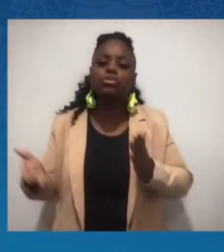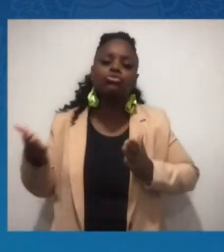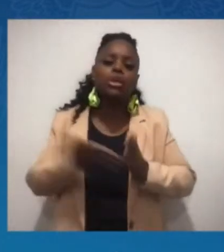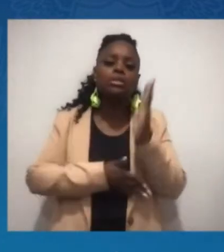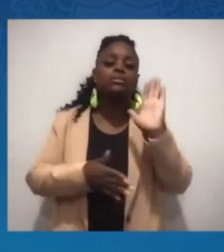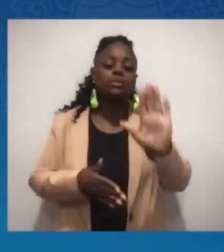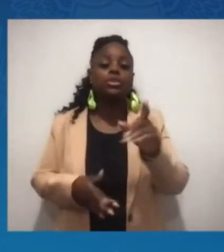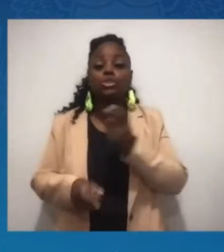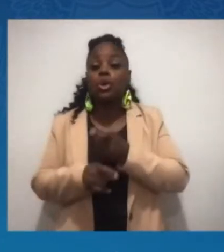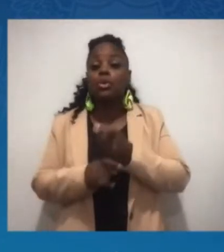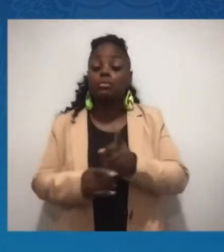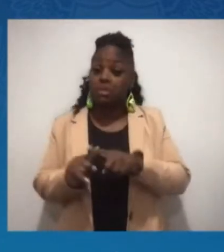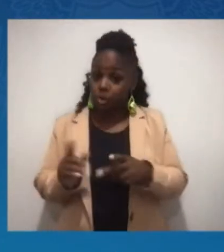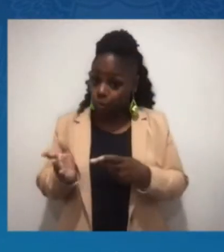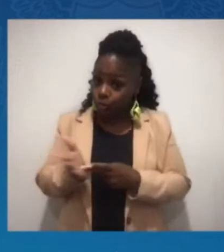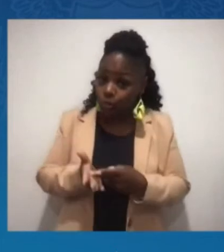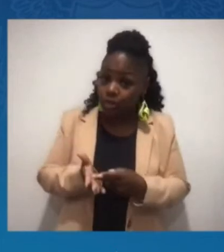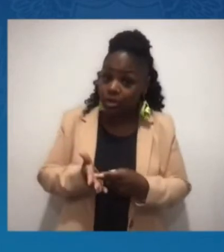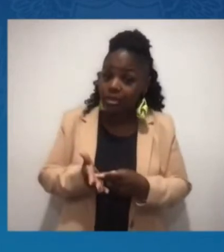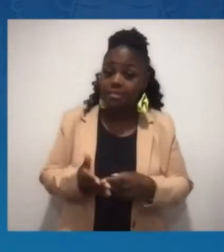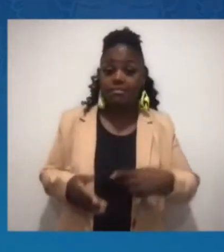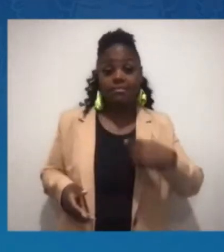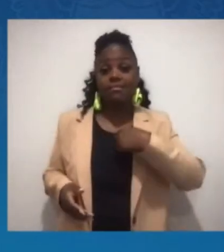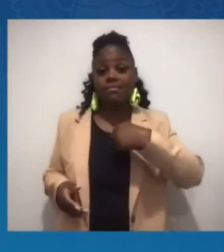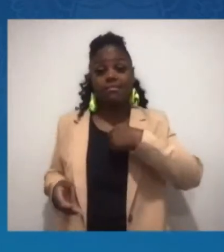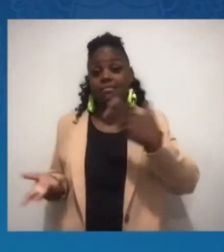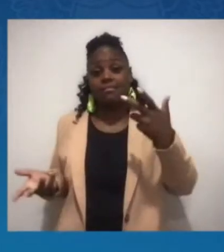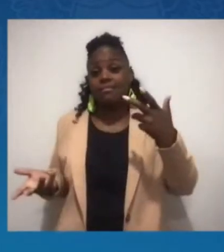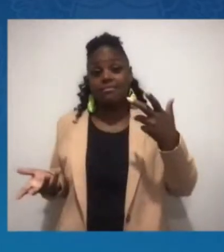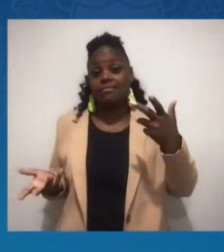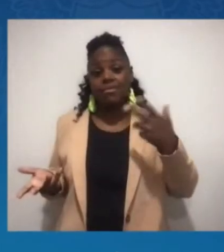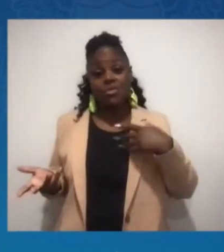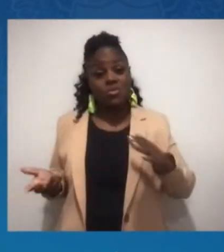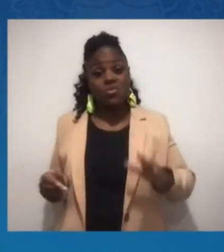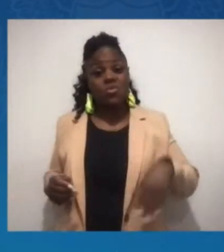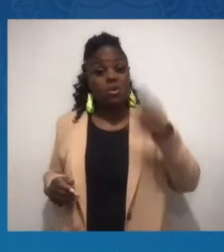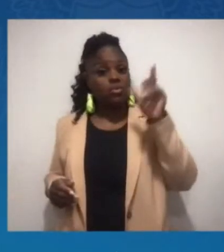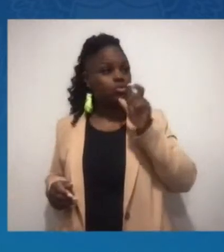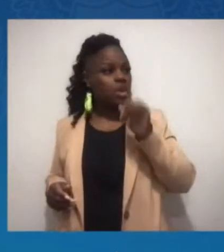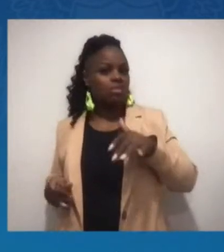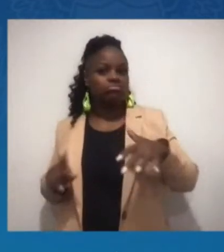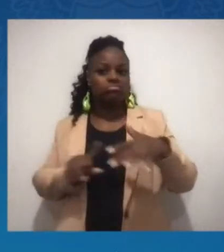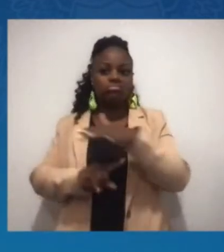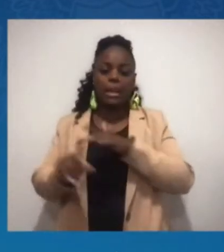surrounded by people who spent full time marching and shouting for justice. And